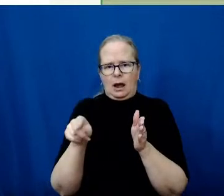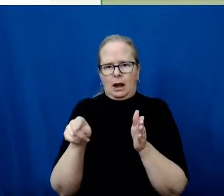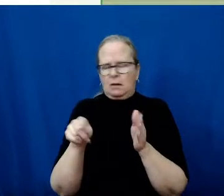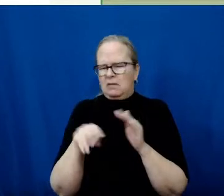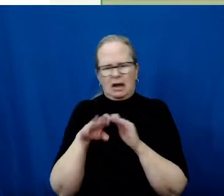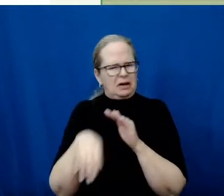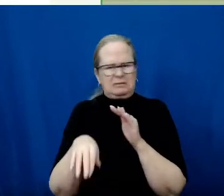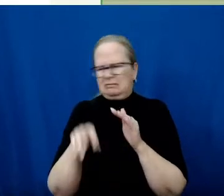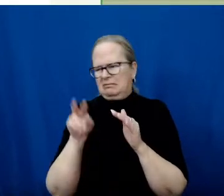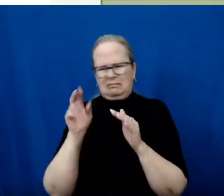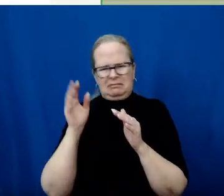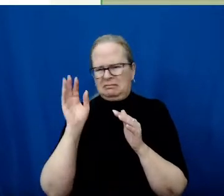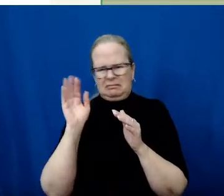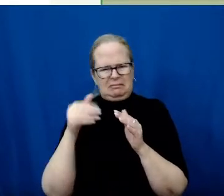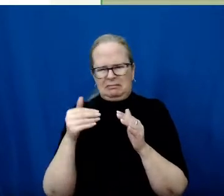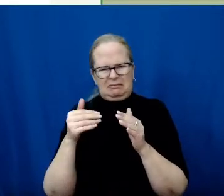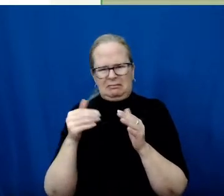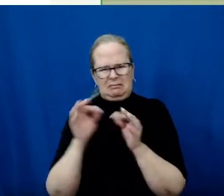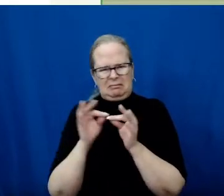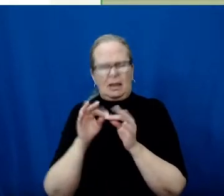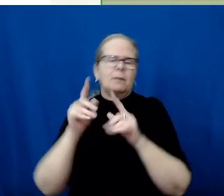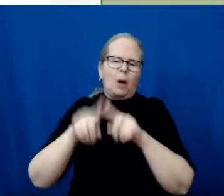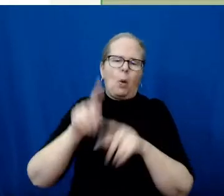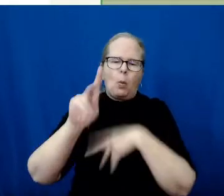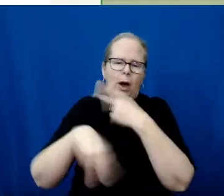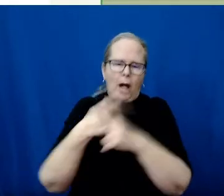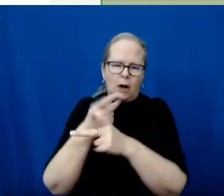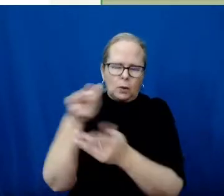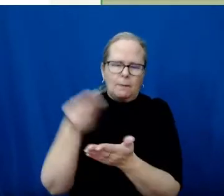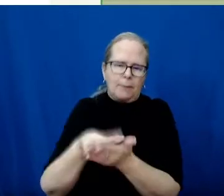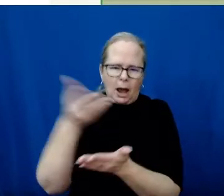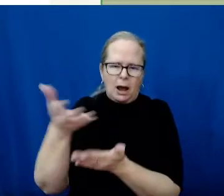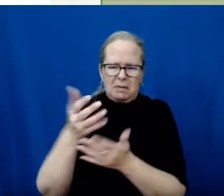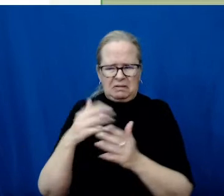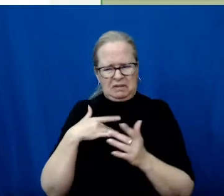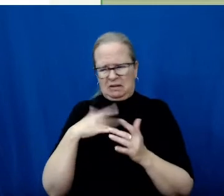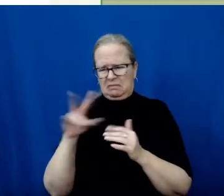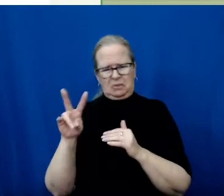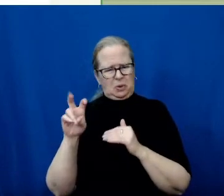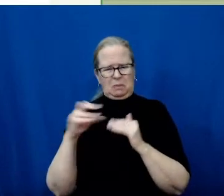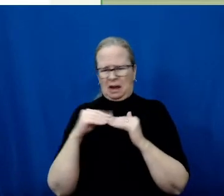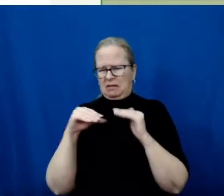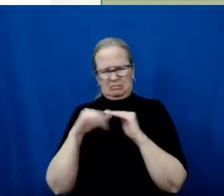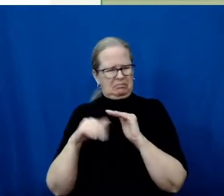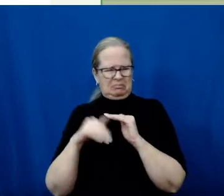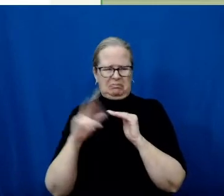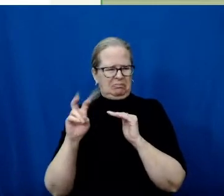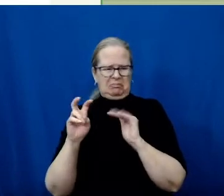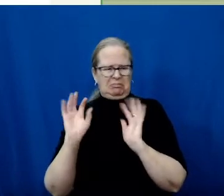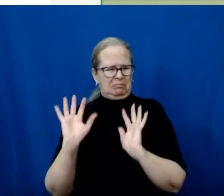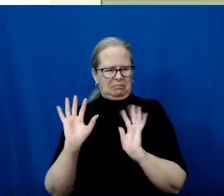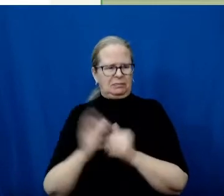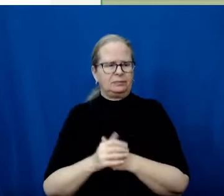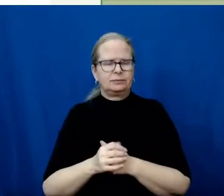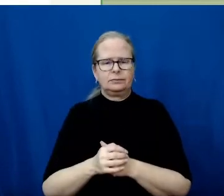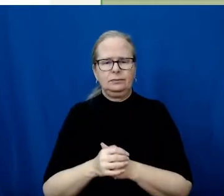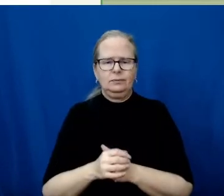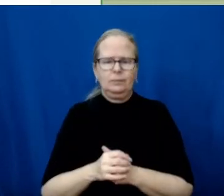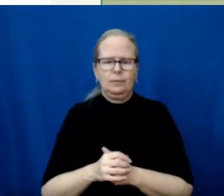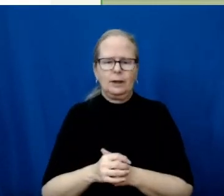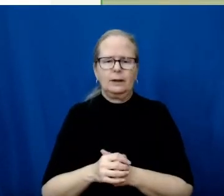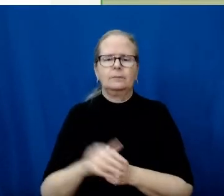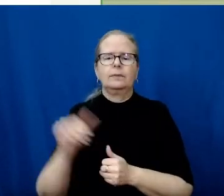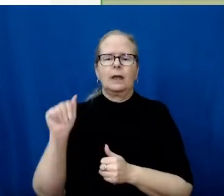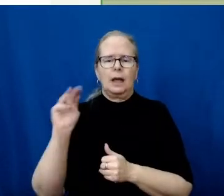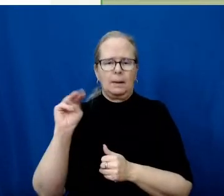but budget $200 and you'll be fine. The CO2. Ryan, I was just going to say, Ryan's that you used the round